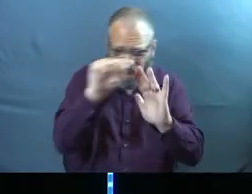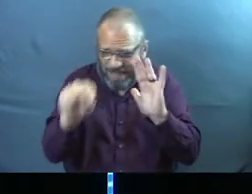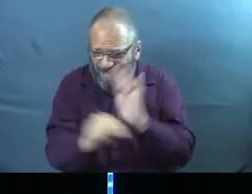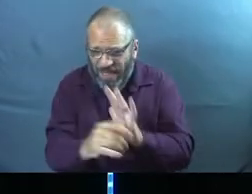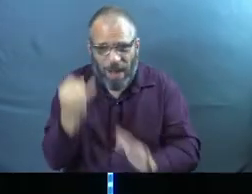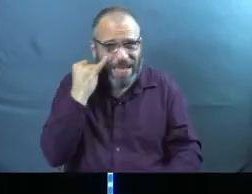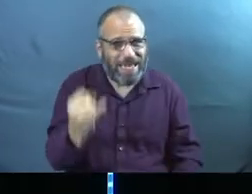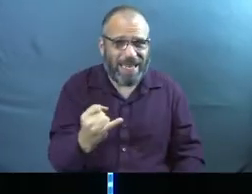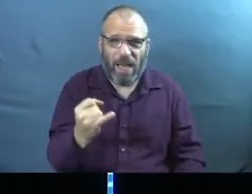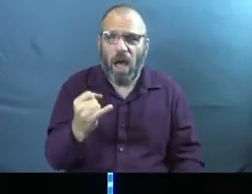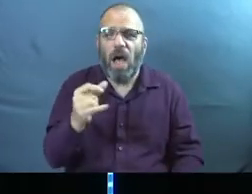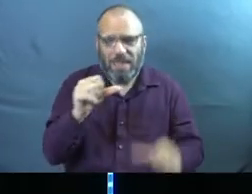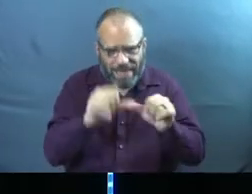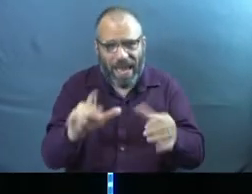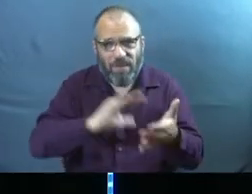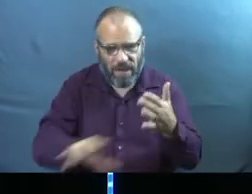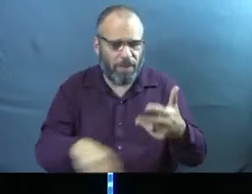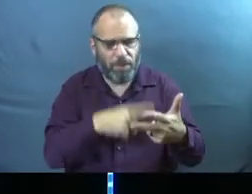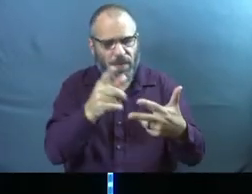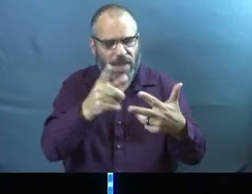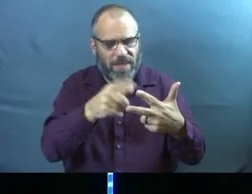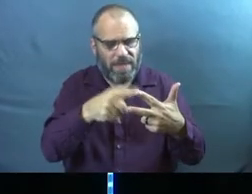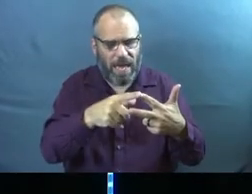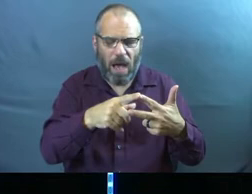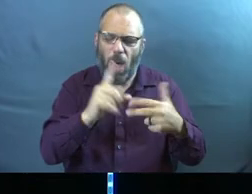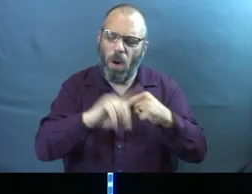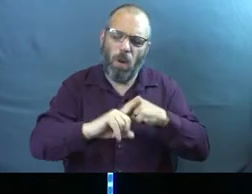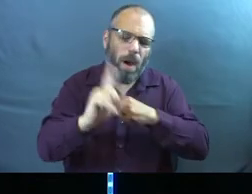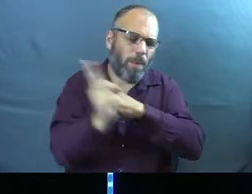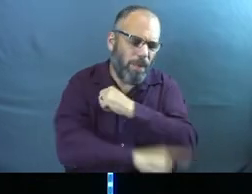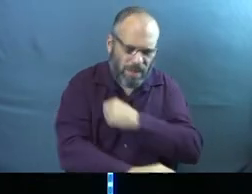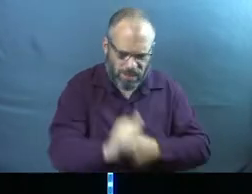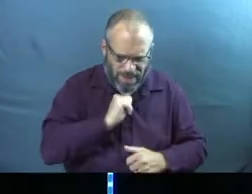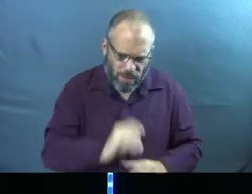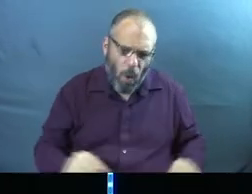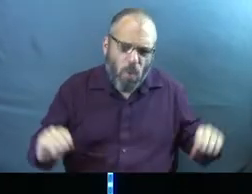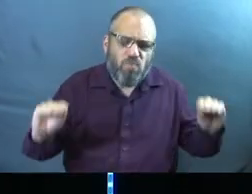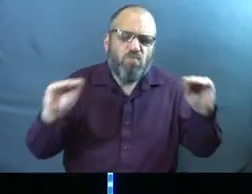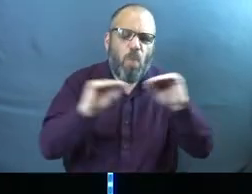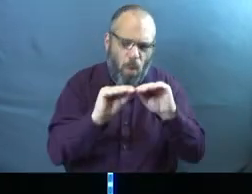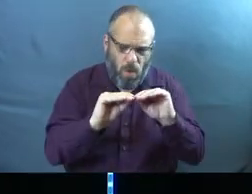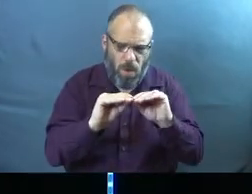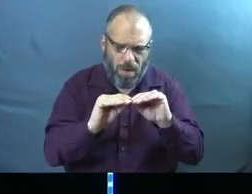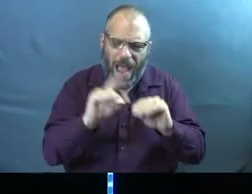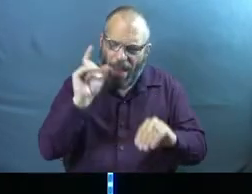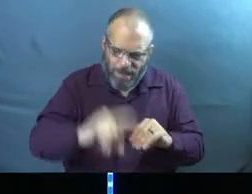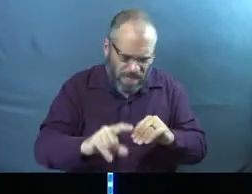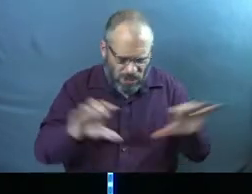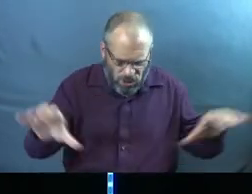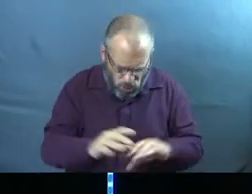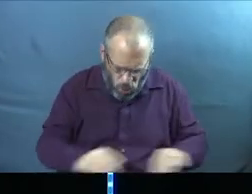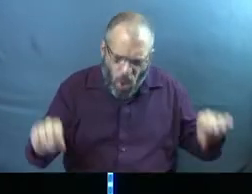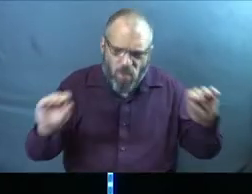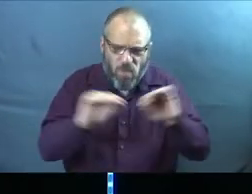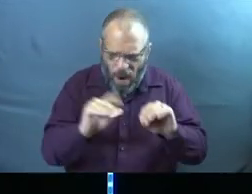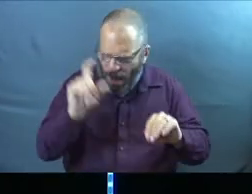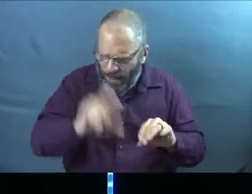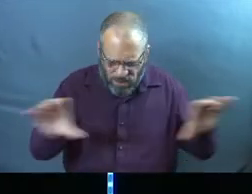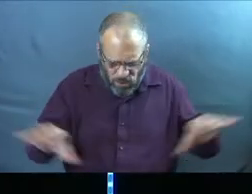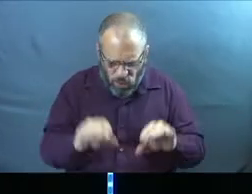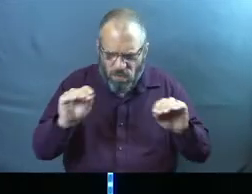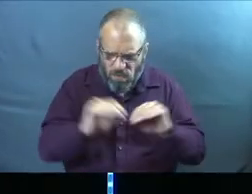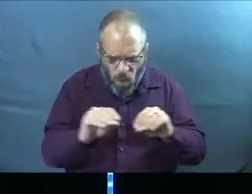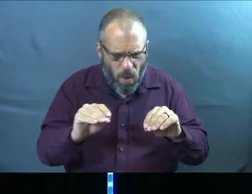idea. He wants you to stay forgiven. Next, I must punish myself more. I must do more. I must do